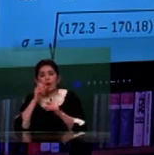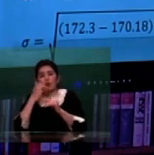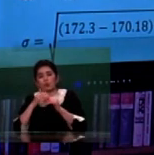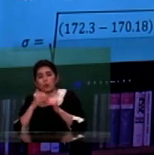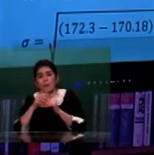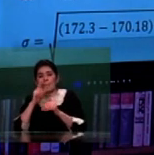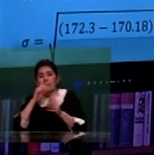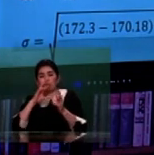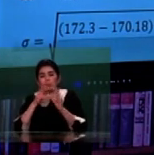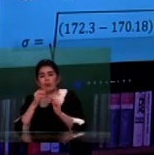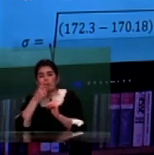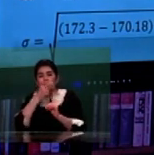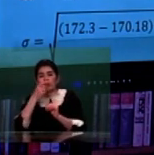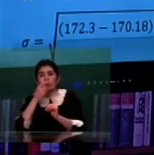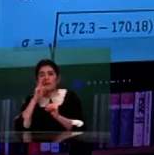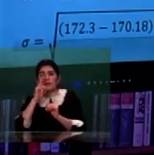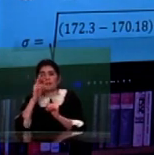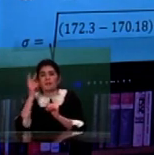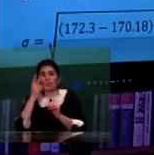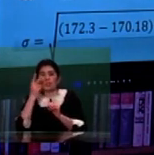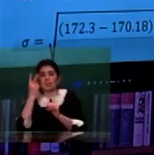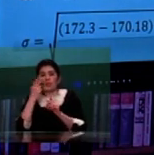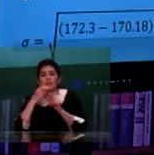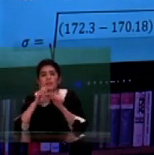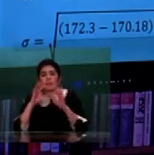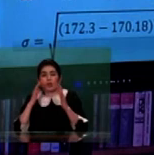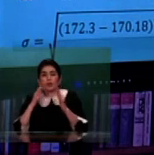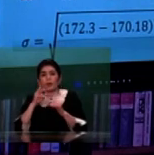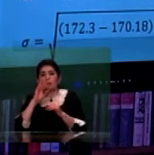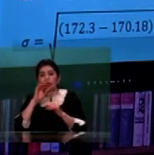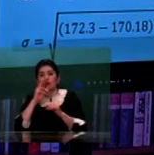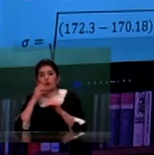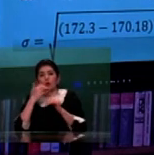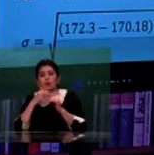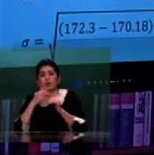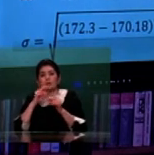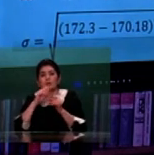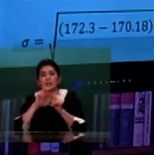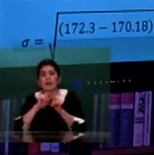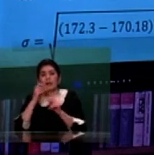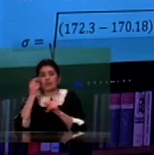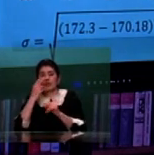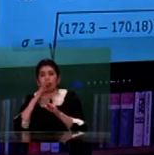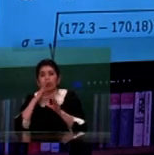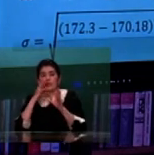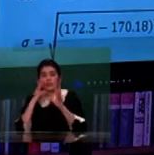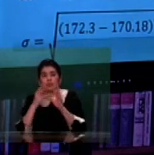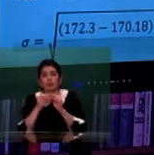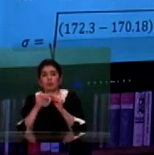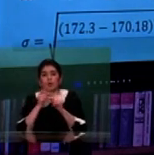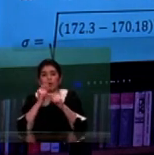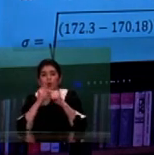o'rtacha miqdor ayirmasining kvadrati. Ikkinchi tasodifiy miqdor va o'rtacha miqdorning kvadrati. Ularning